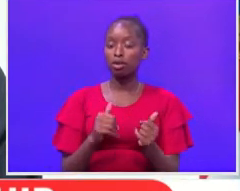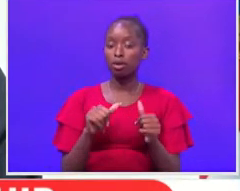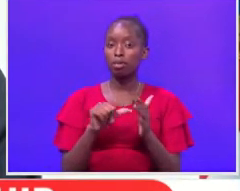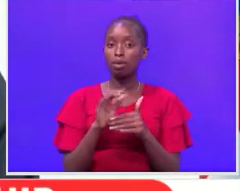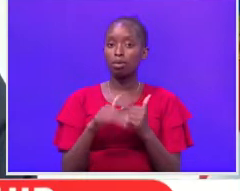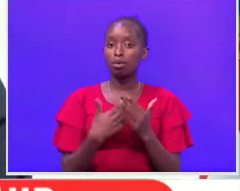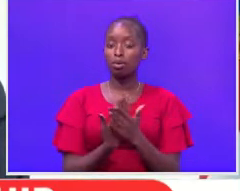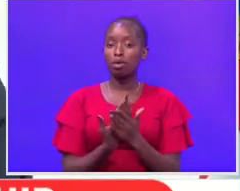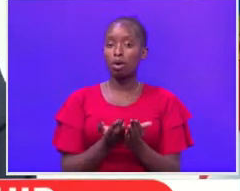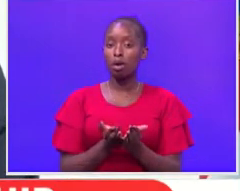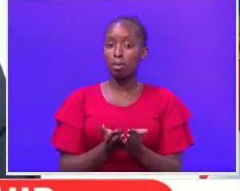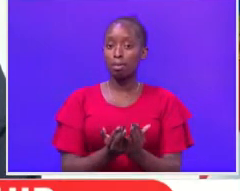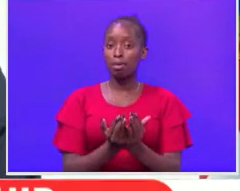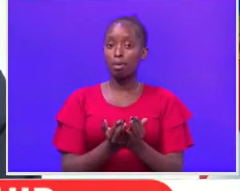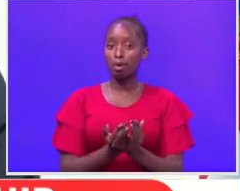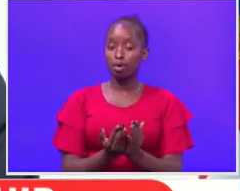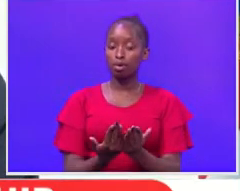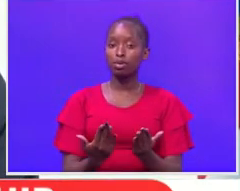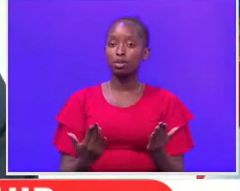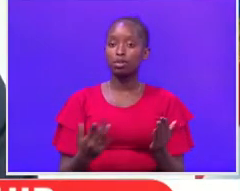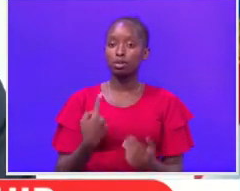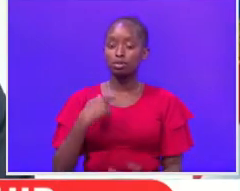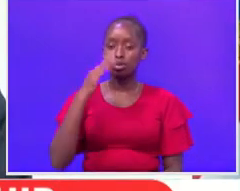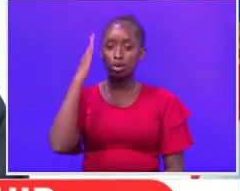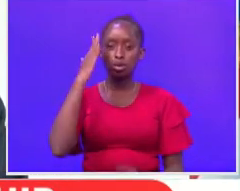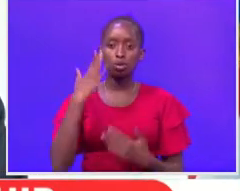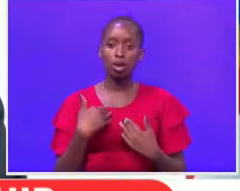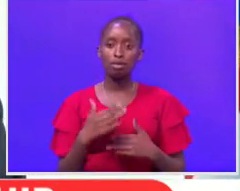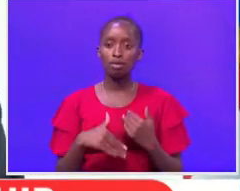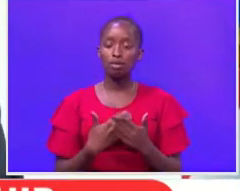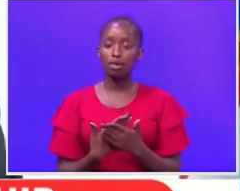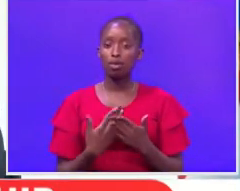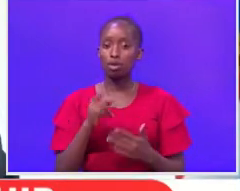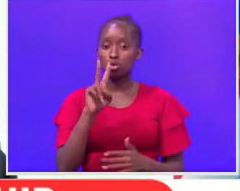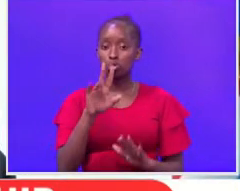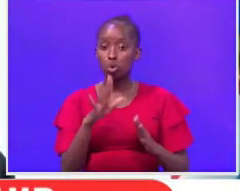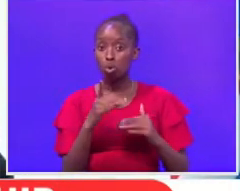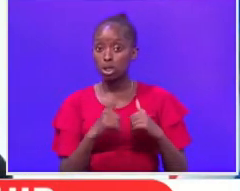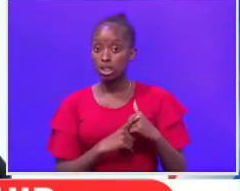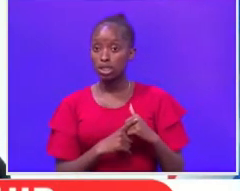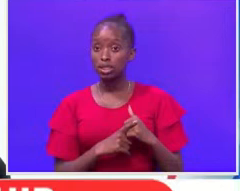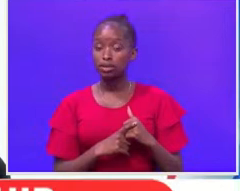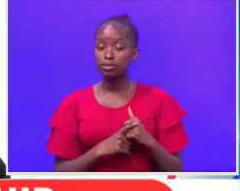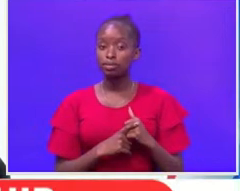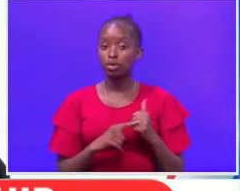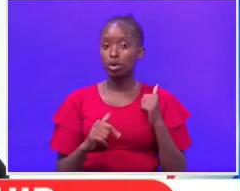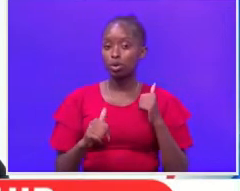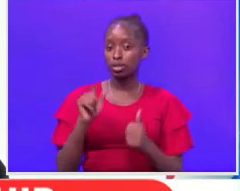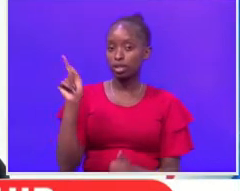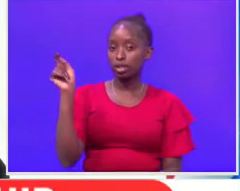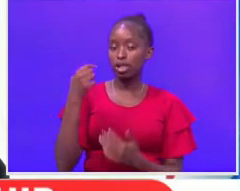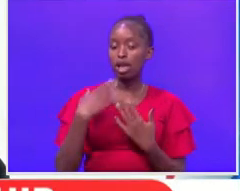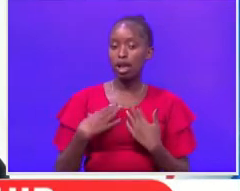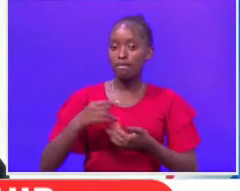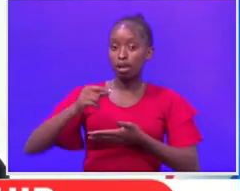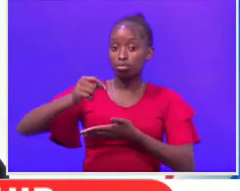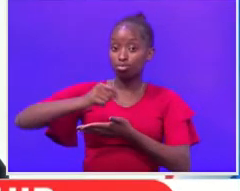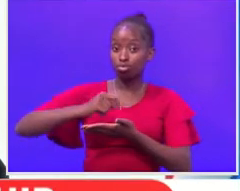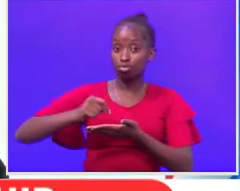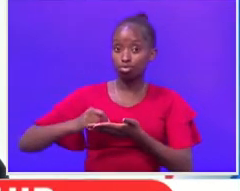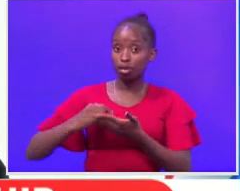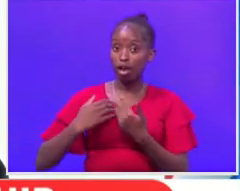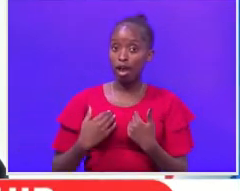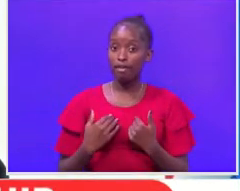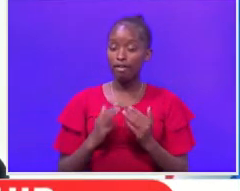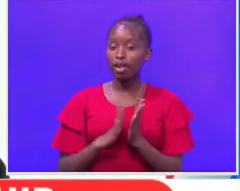As you all know, we have our own Maritime Labour Convention of 206, which Kenya is a signatory and which